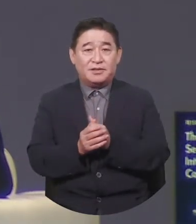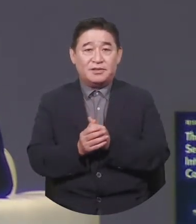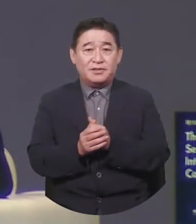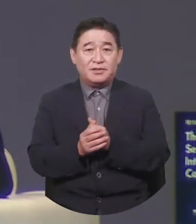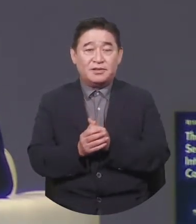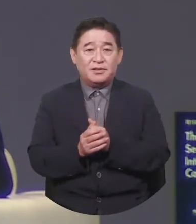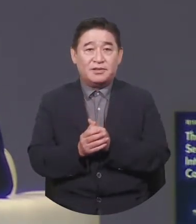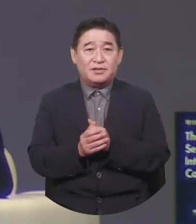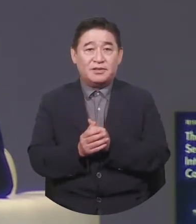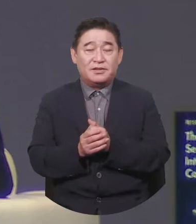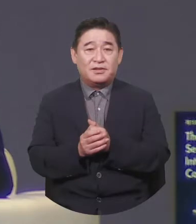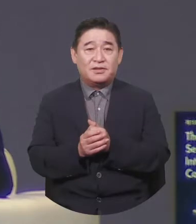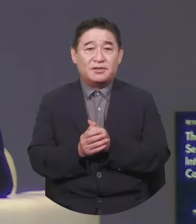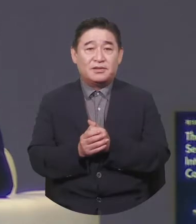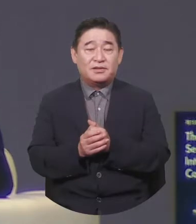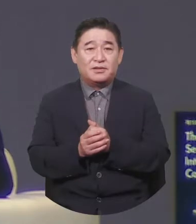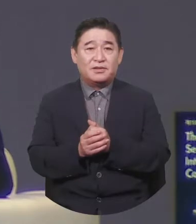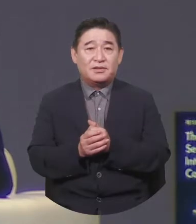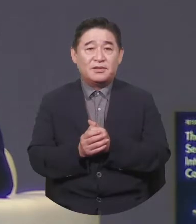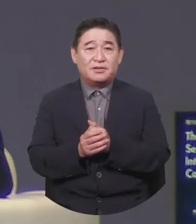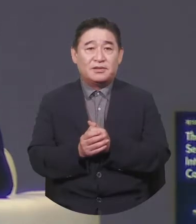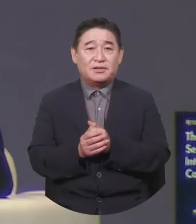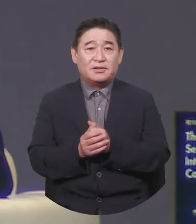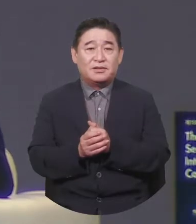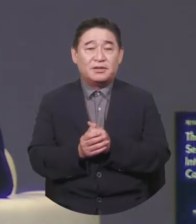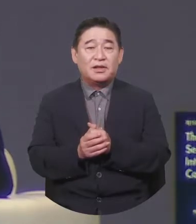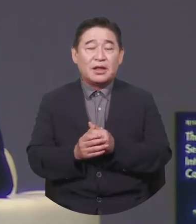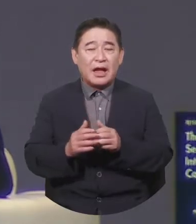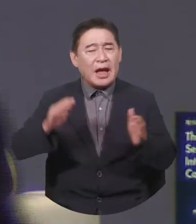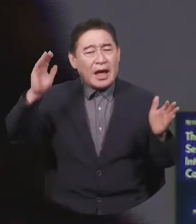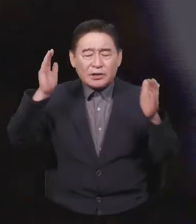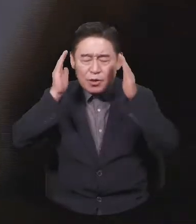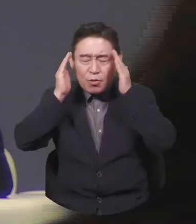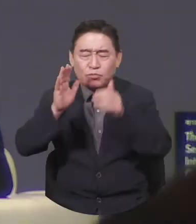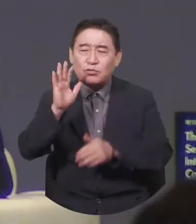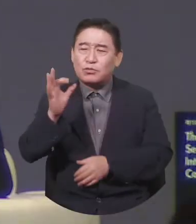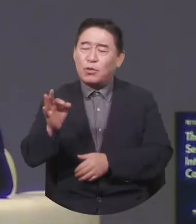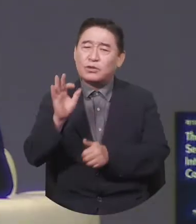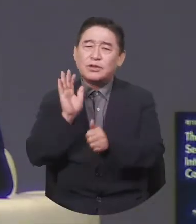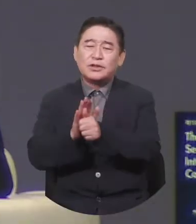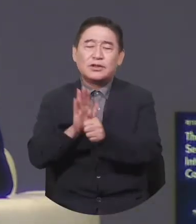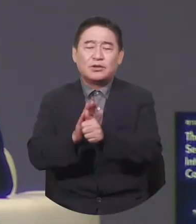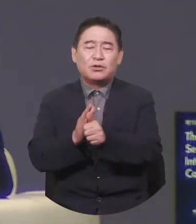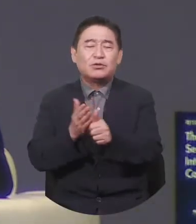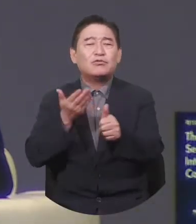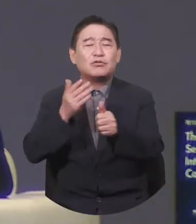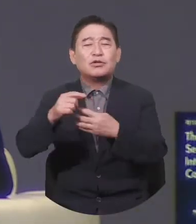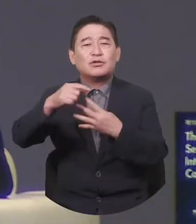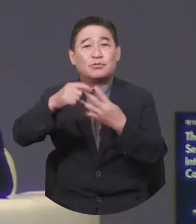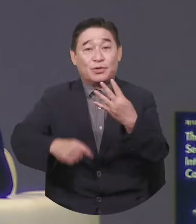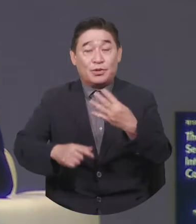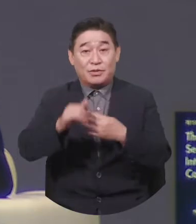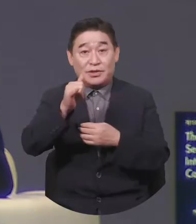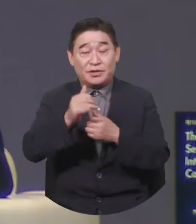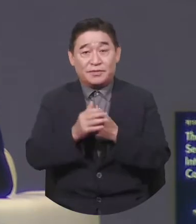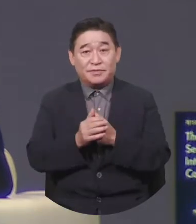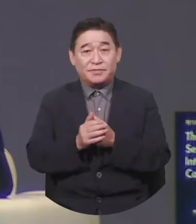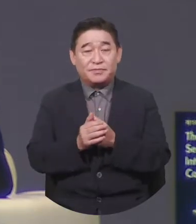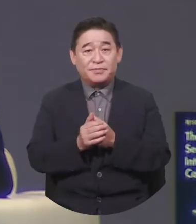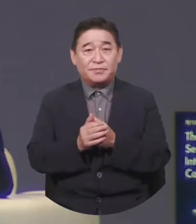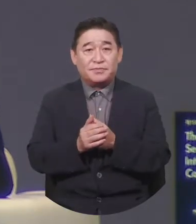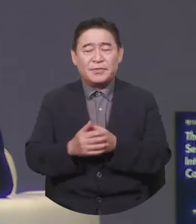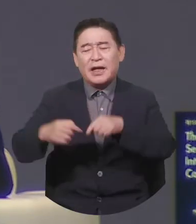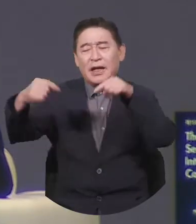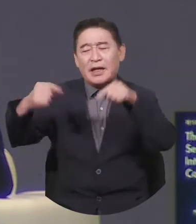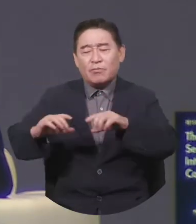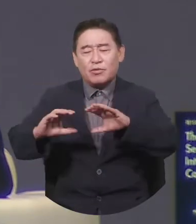recipient will be sent to the Indonesia. And you're also preparing the cooperation